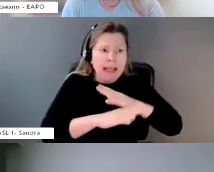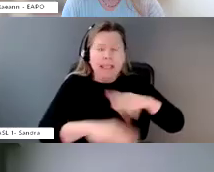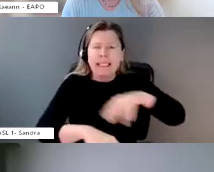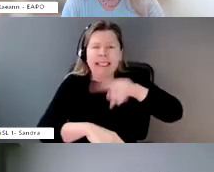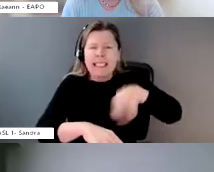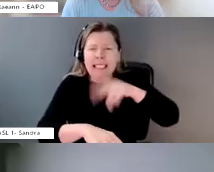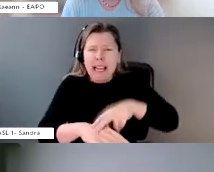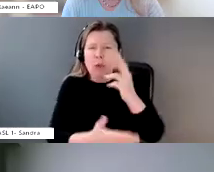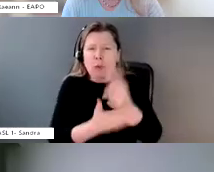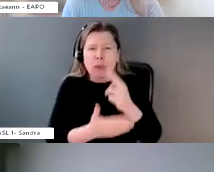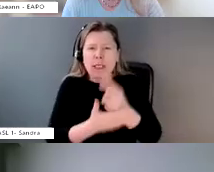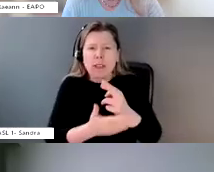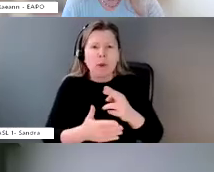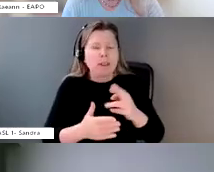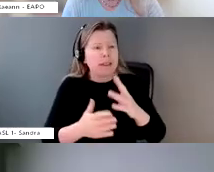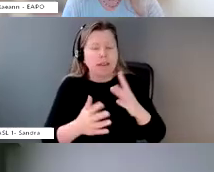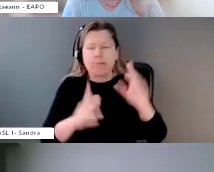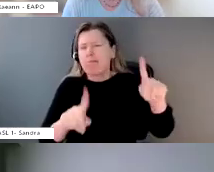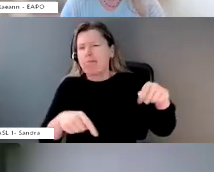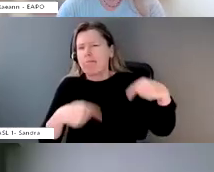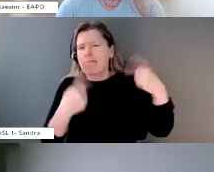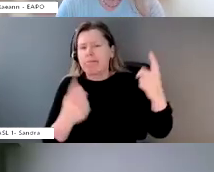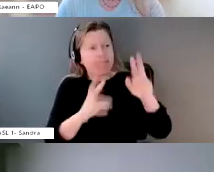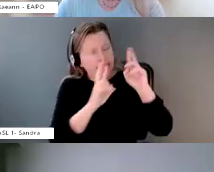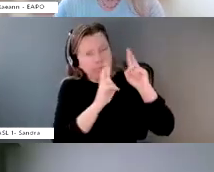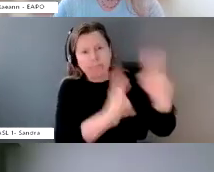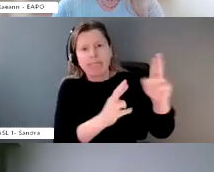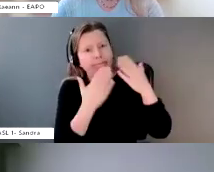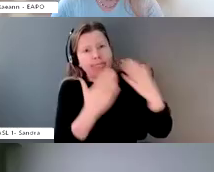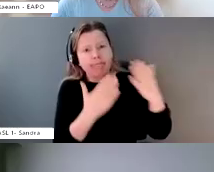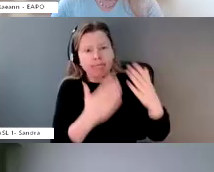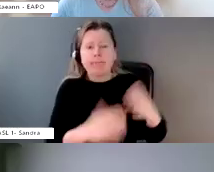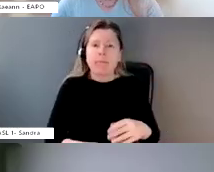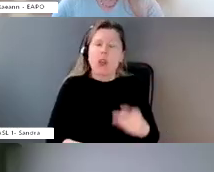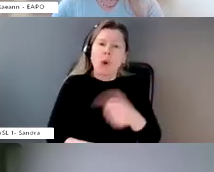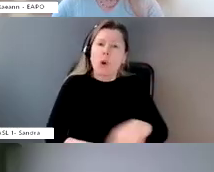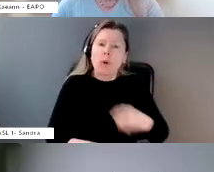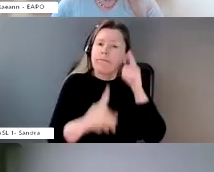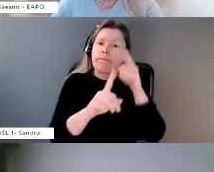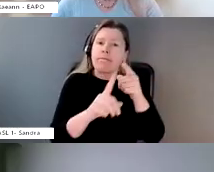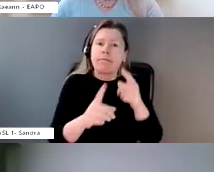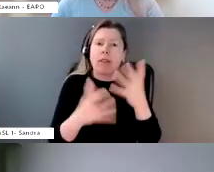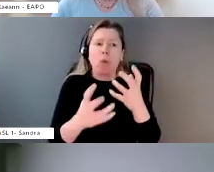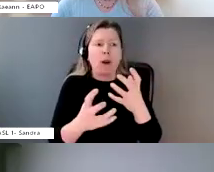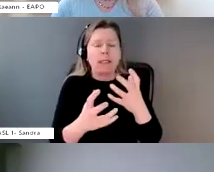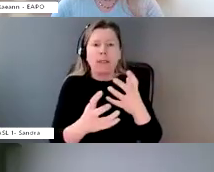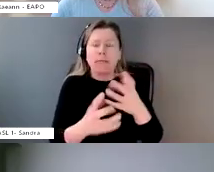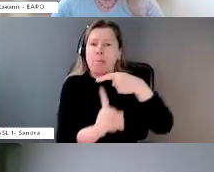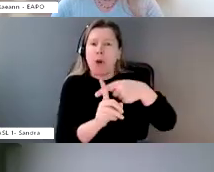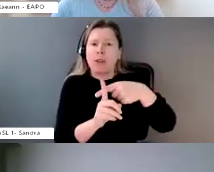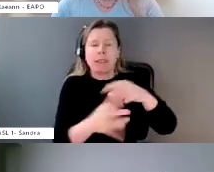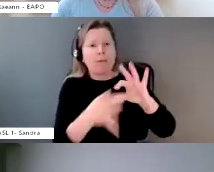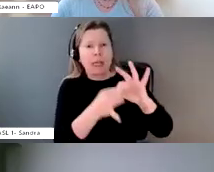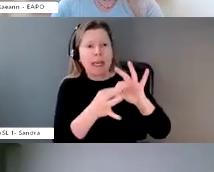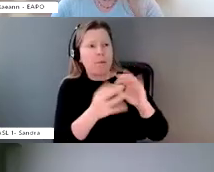abundance throughout the ages. We seek a new relationship with the original peoples of this land